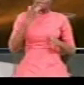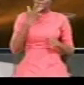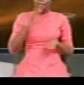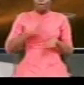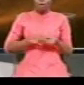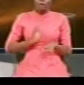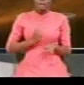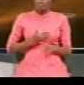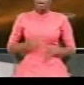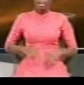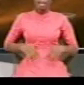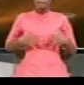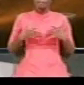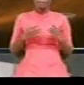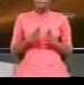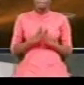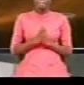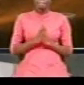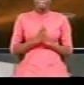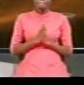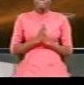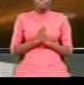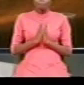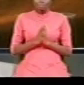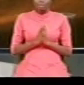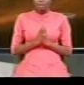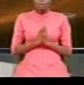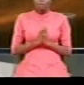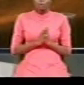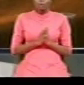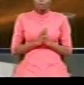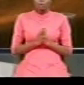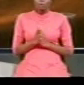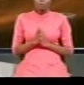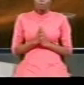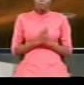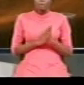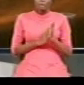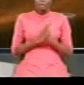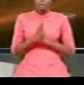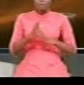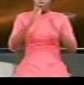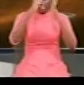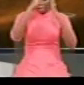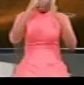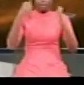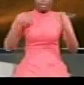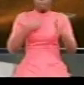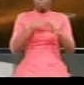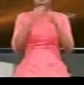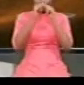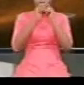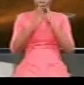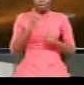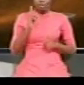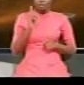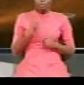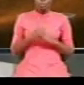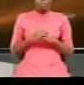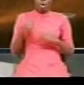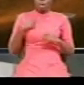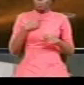our lives. Let us pray. Father, we bless you.